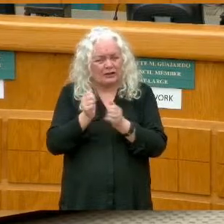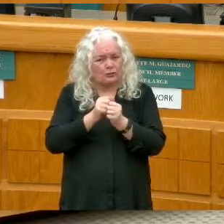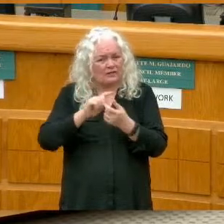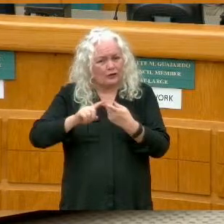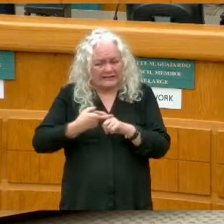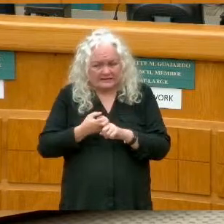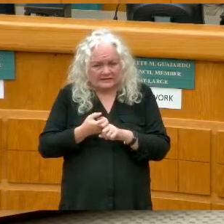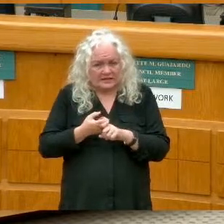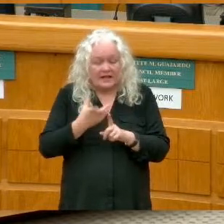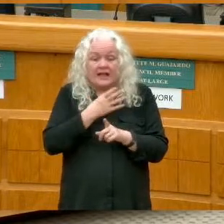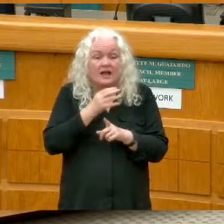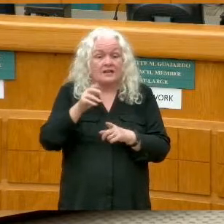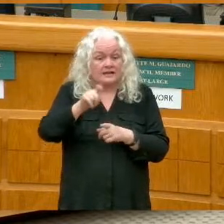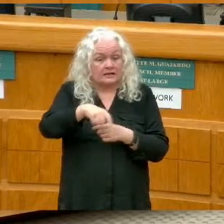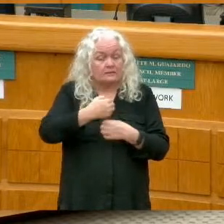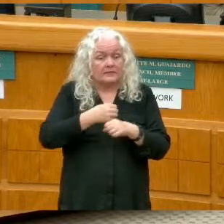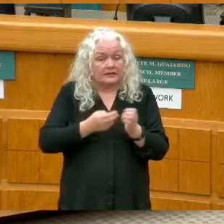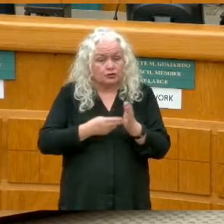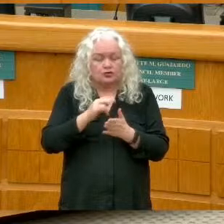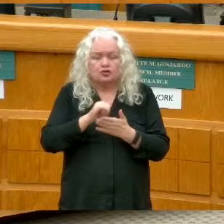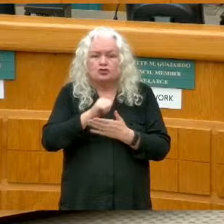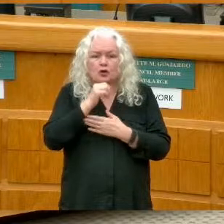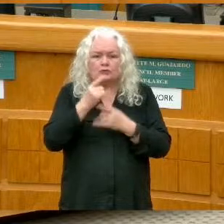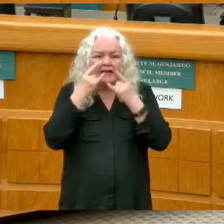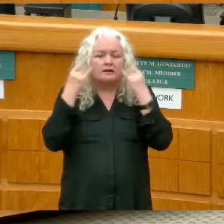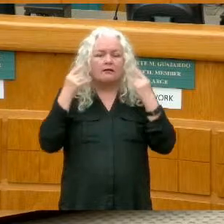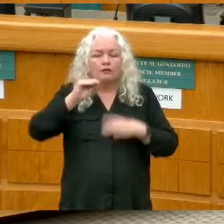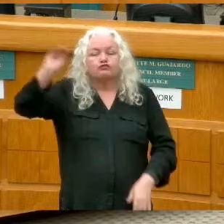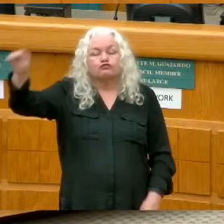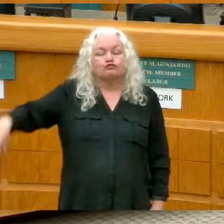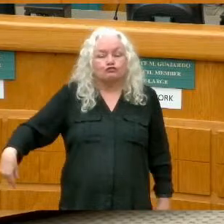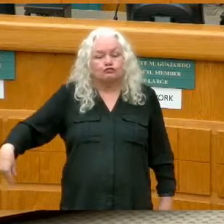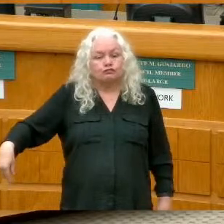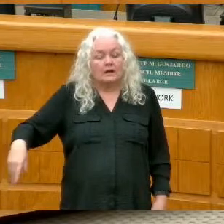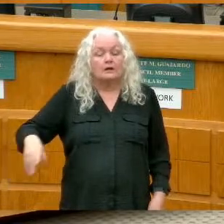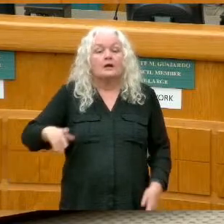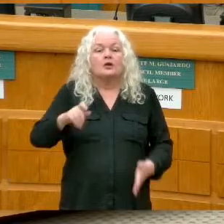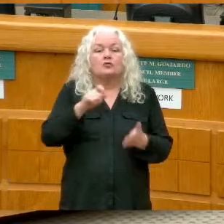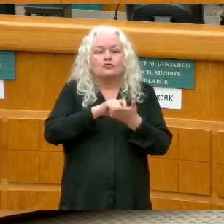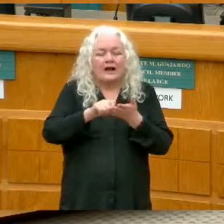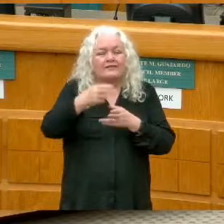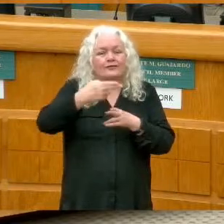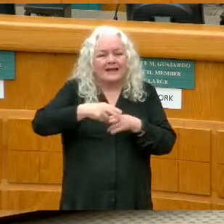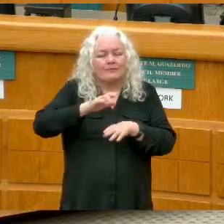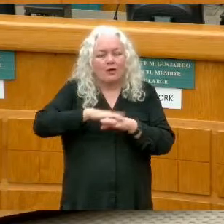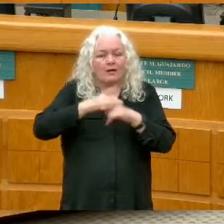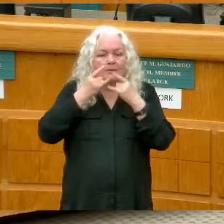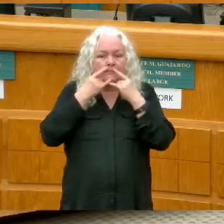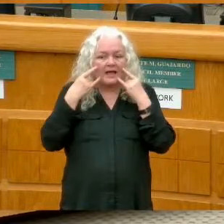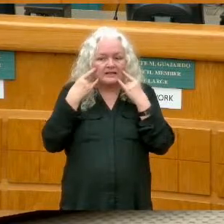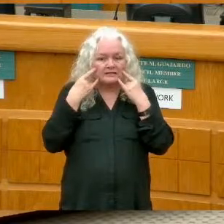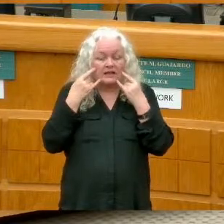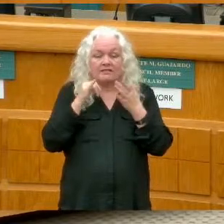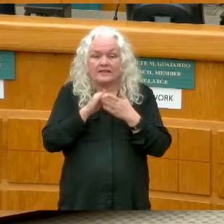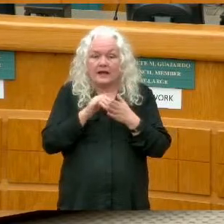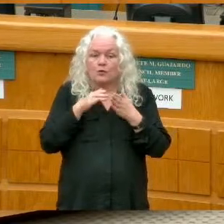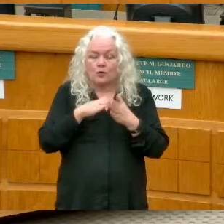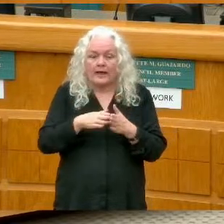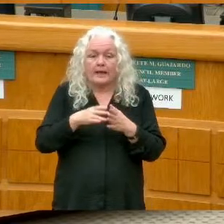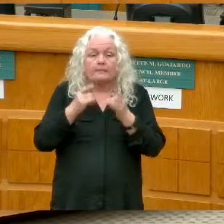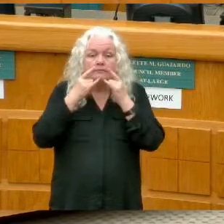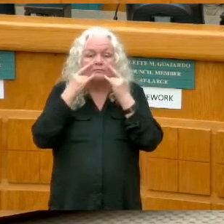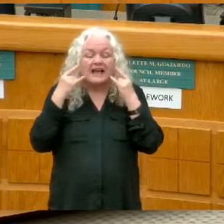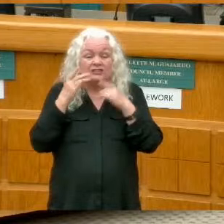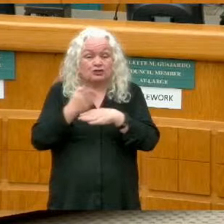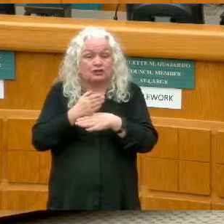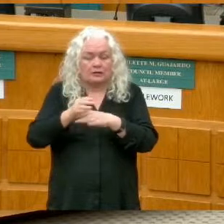friends and that they need to make sure they do not take them off. Write their names on the mask so that mask sharing can be